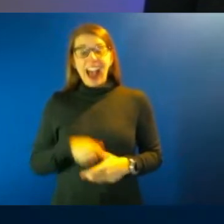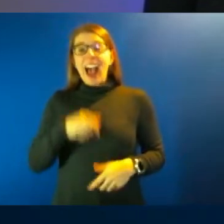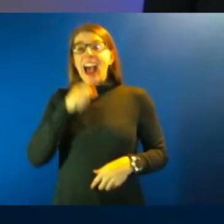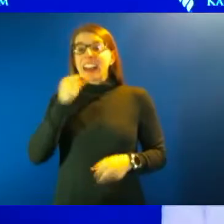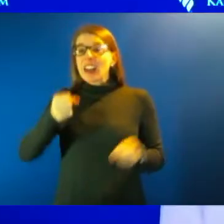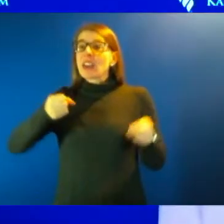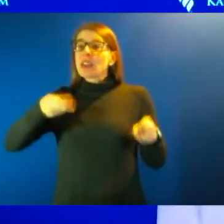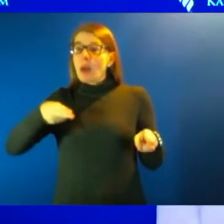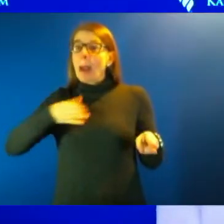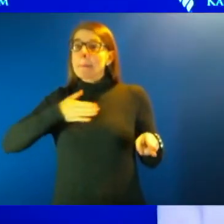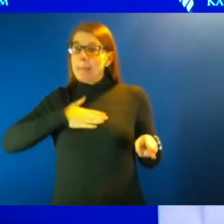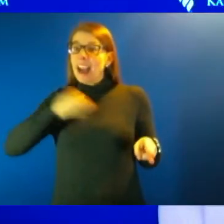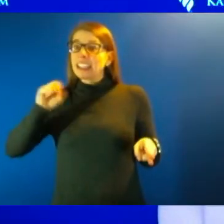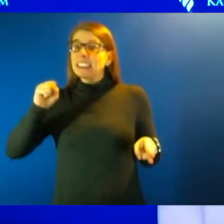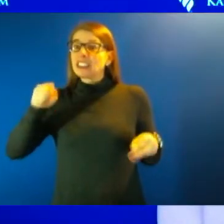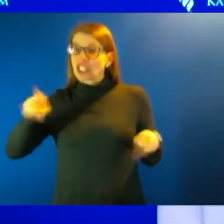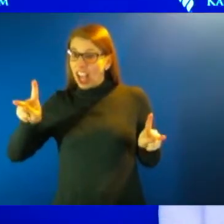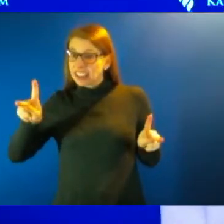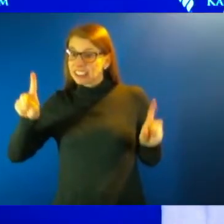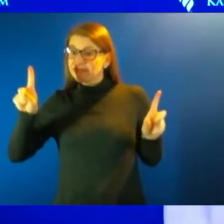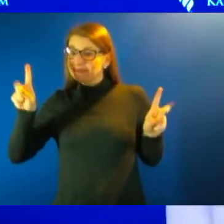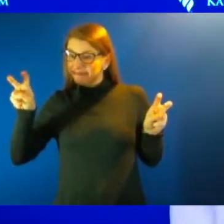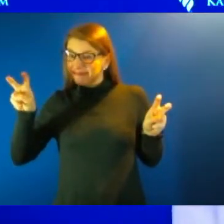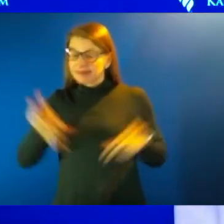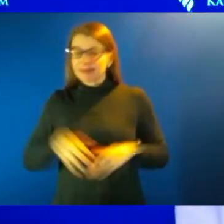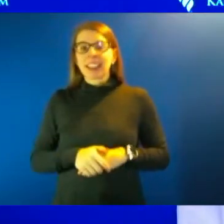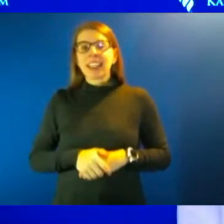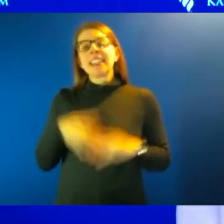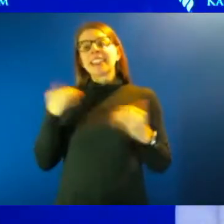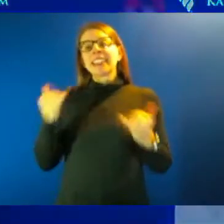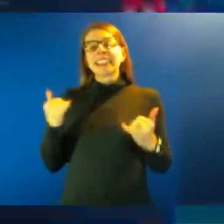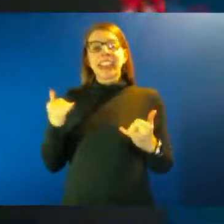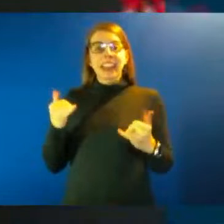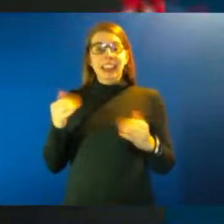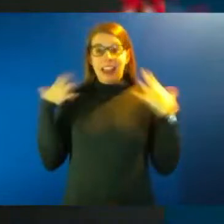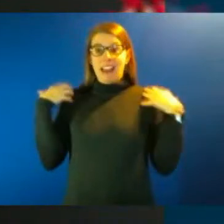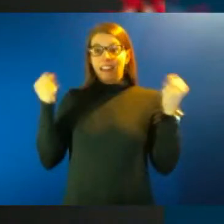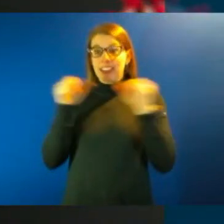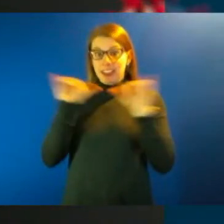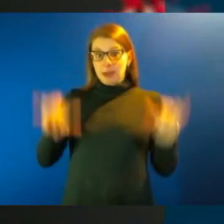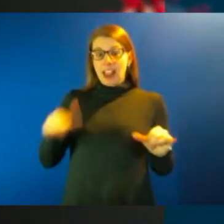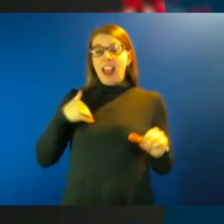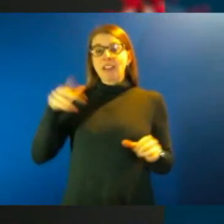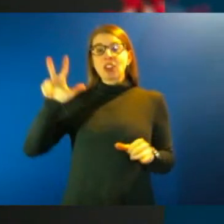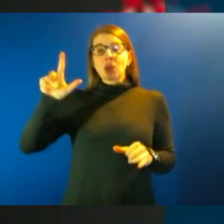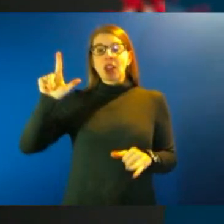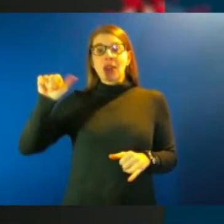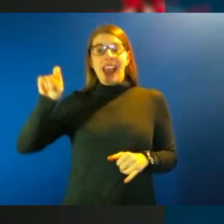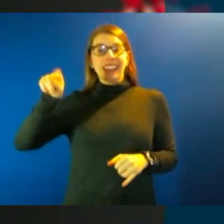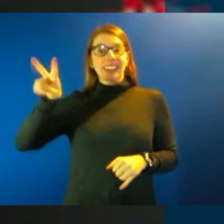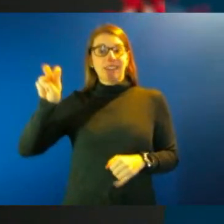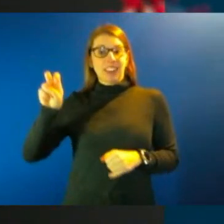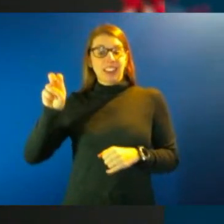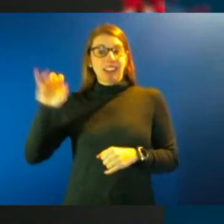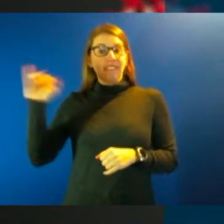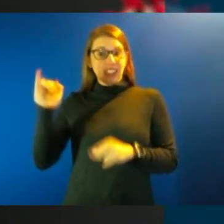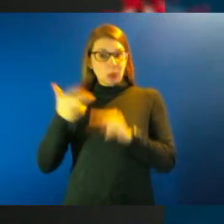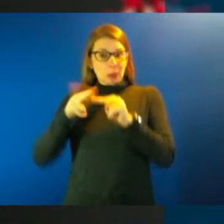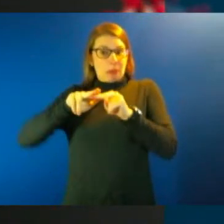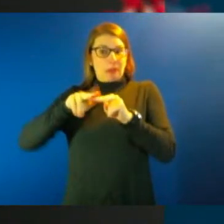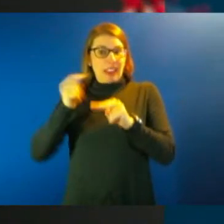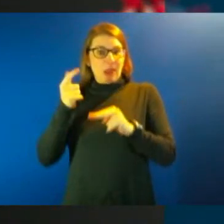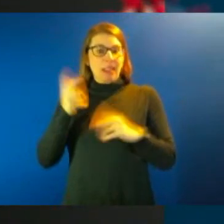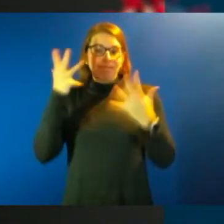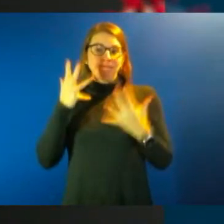my shot. Today at the health system, we have 23 active infections, so it's gone up just a little bit,